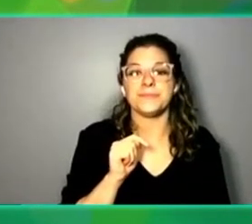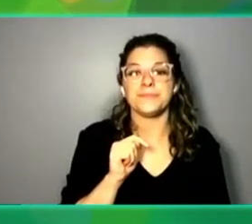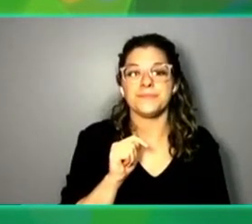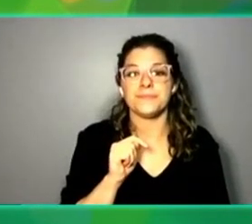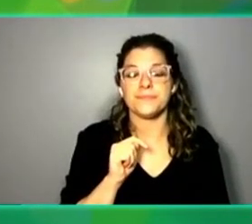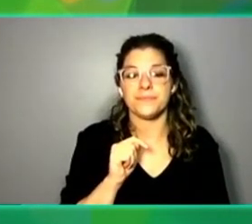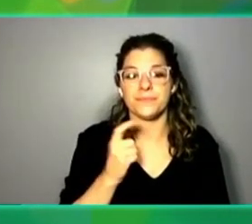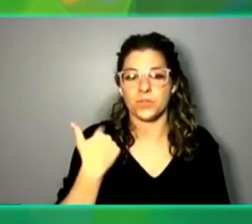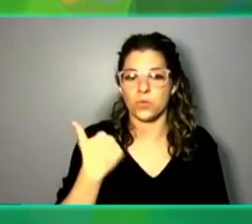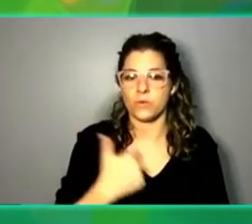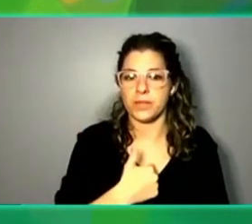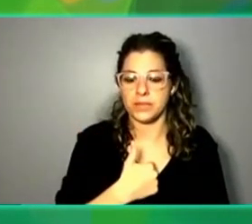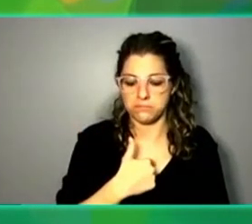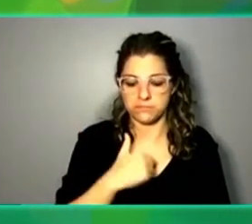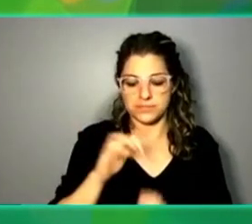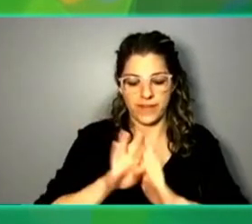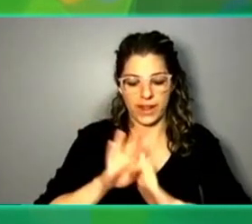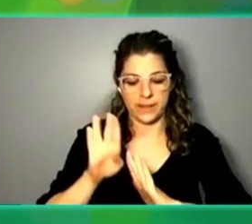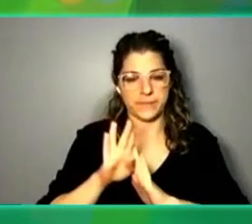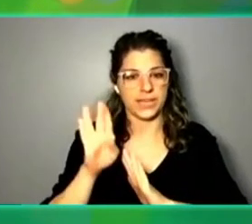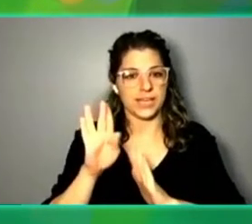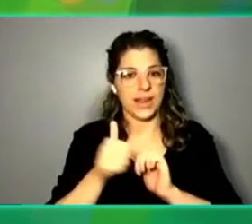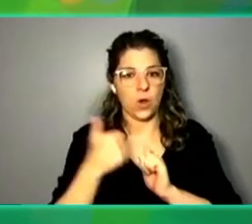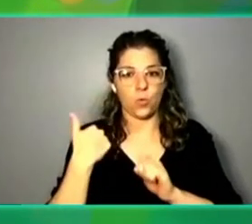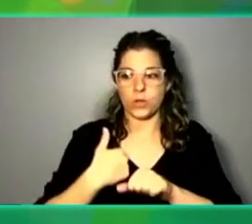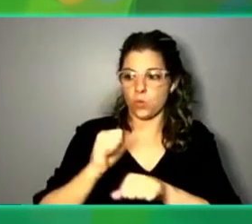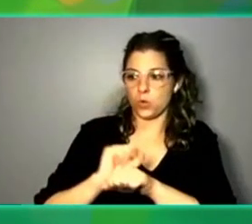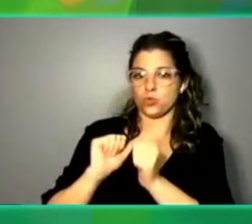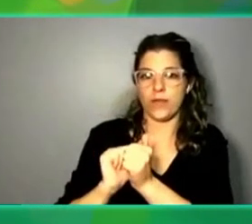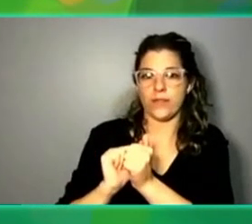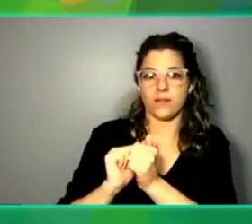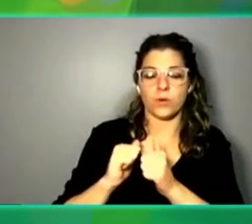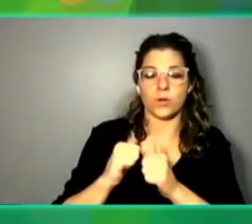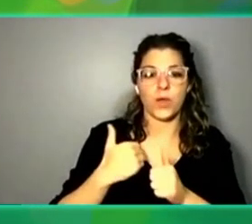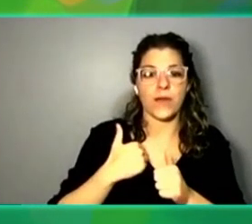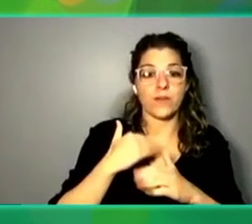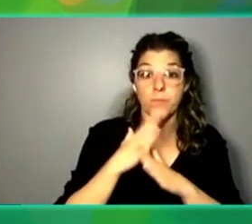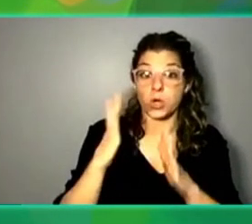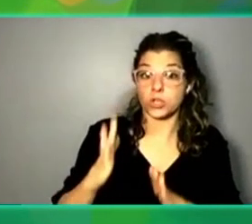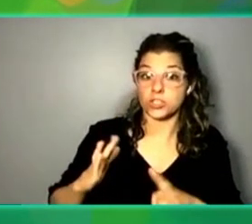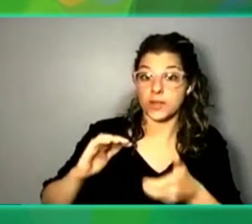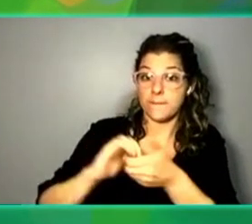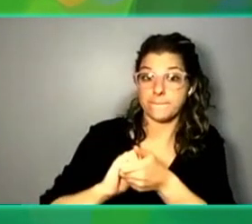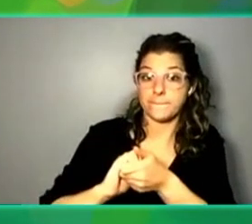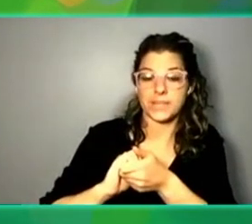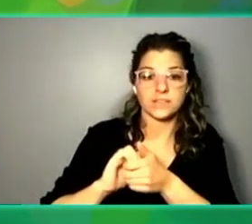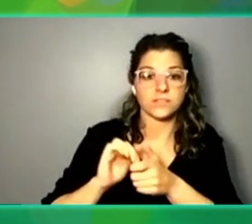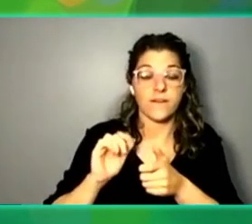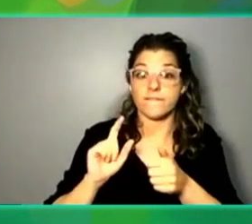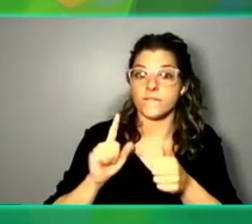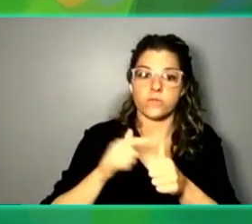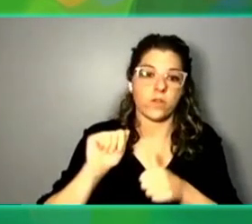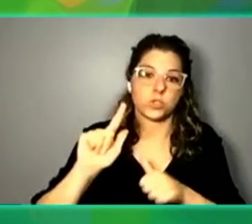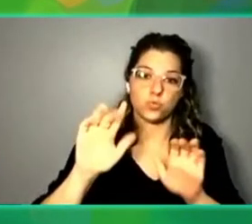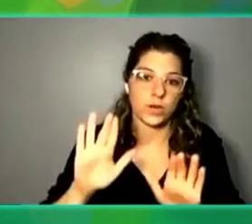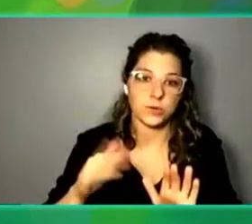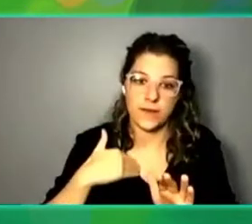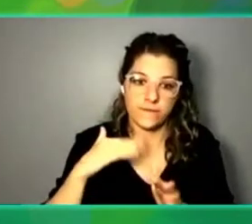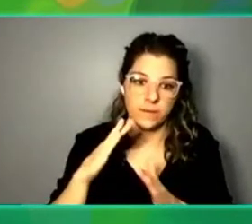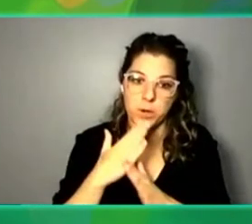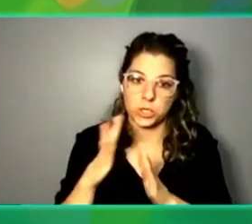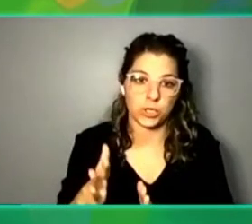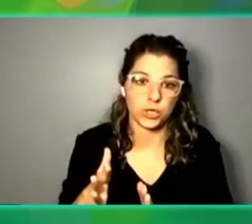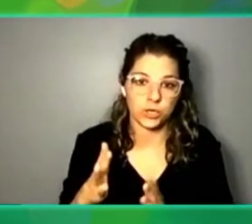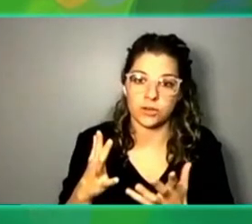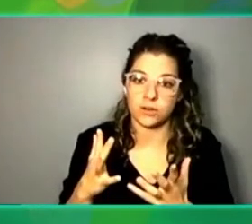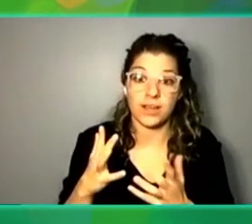we've been kind of like developing the way that we work, because when you have a partnership, it's first of all, it's great to have a partner. Oh yeah.